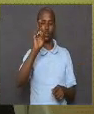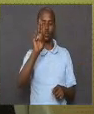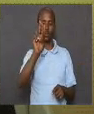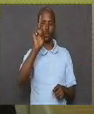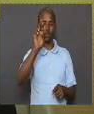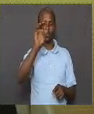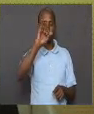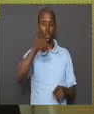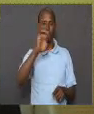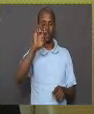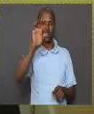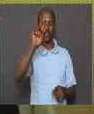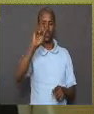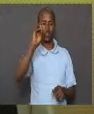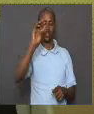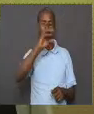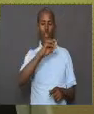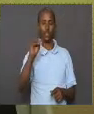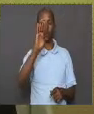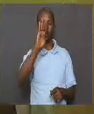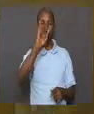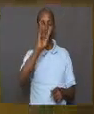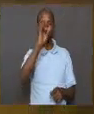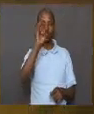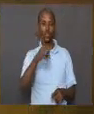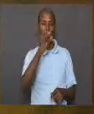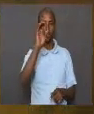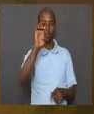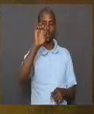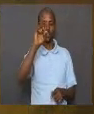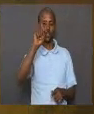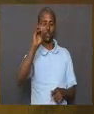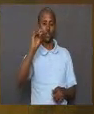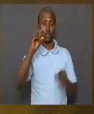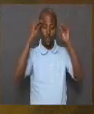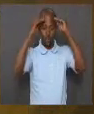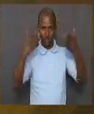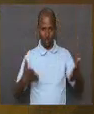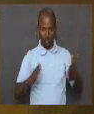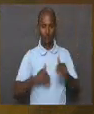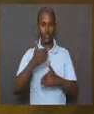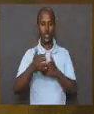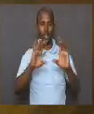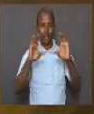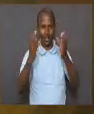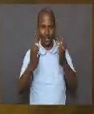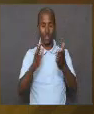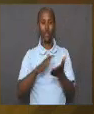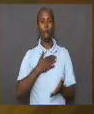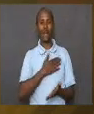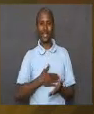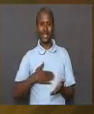surjections, and bijections. Teacher, after the class,